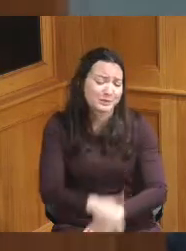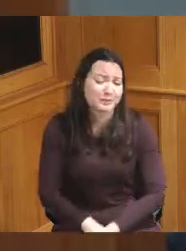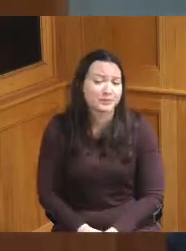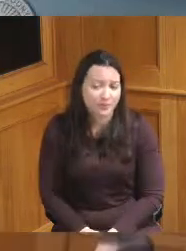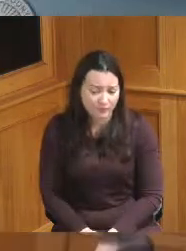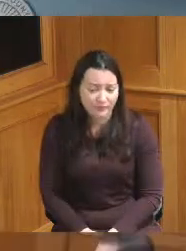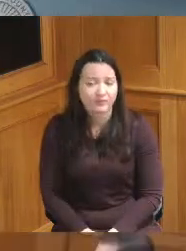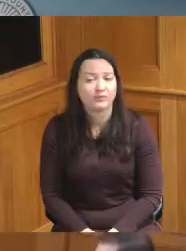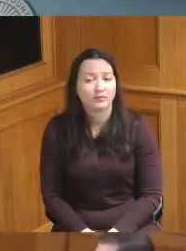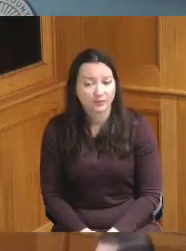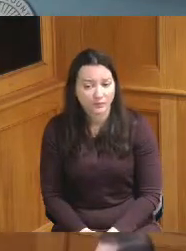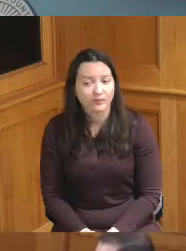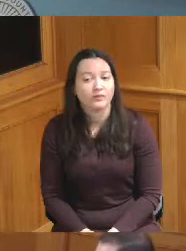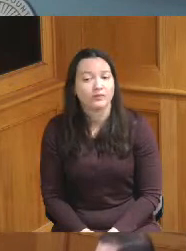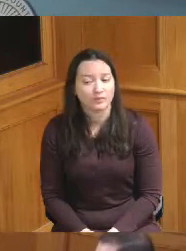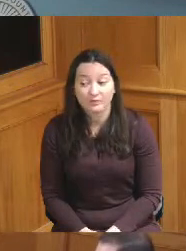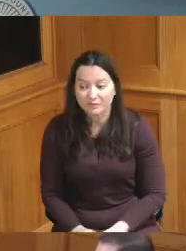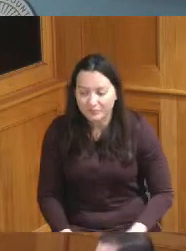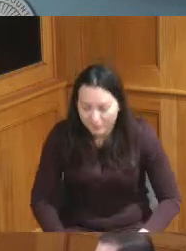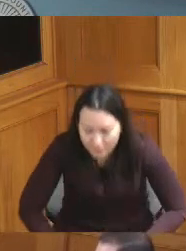Thank you. Thank you.